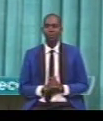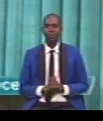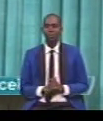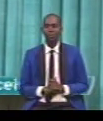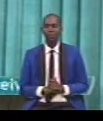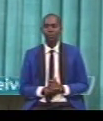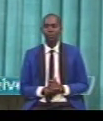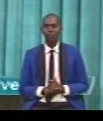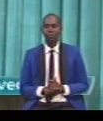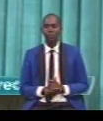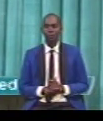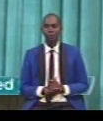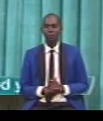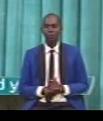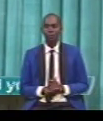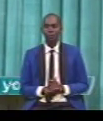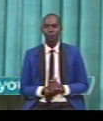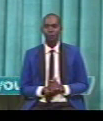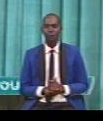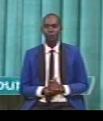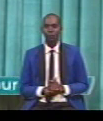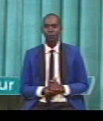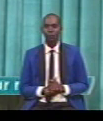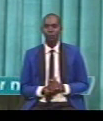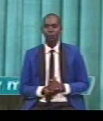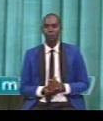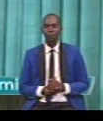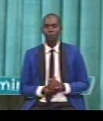So just keep.